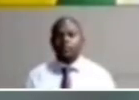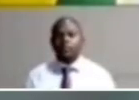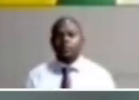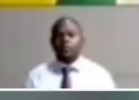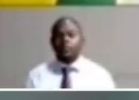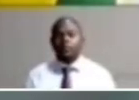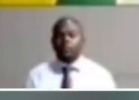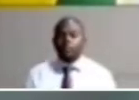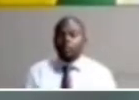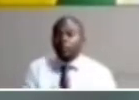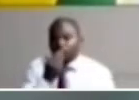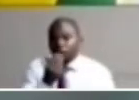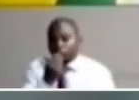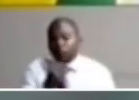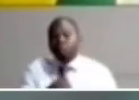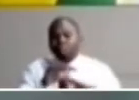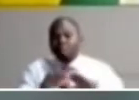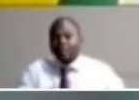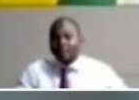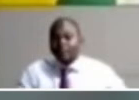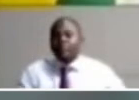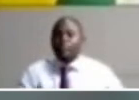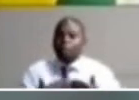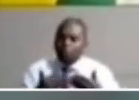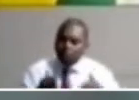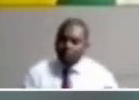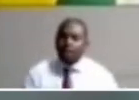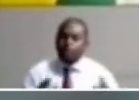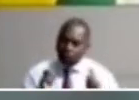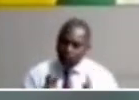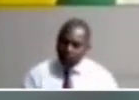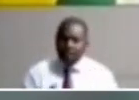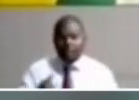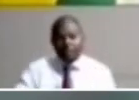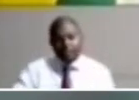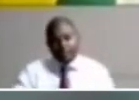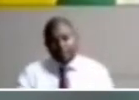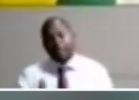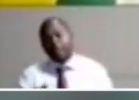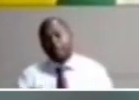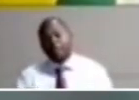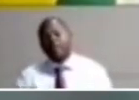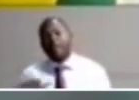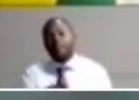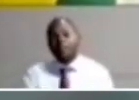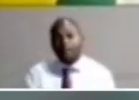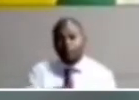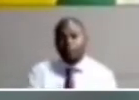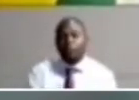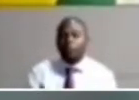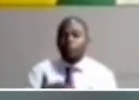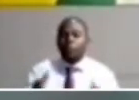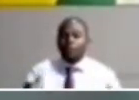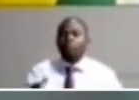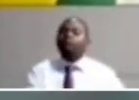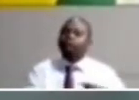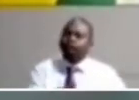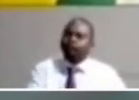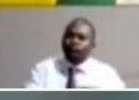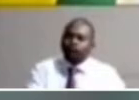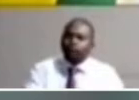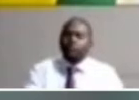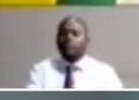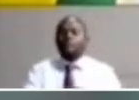The established food markets, these are food markets, in Kampala and other towns should continue to be